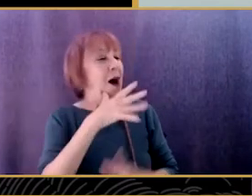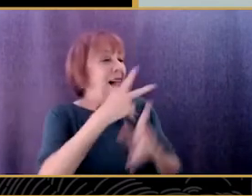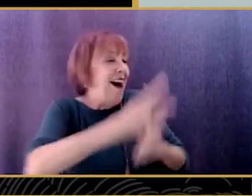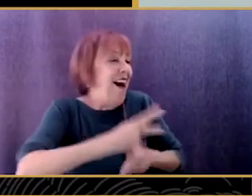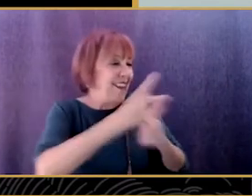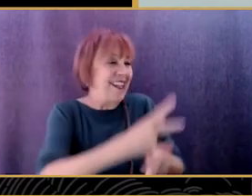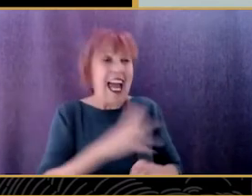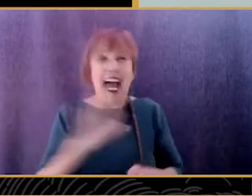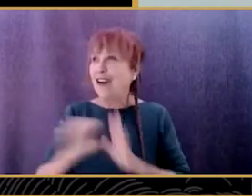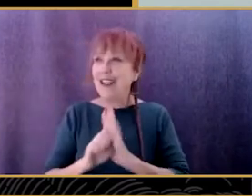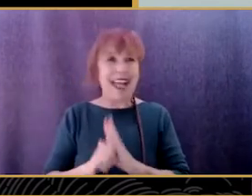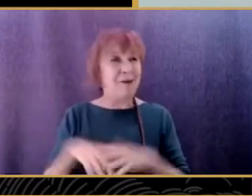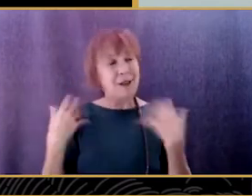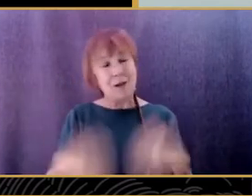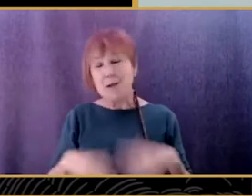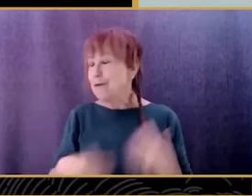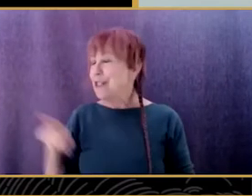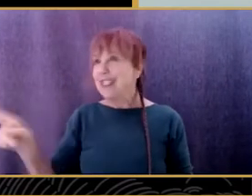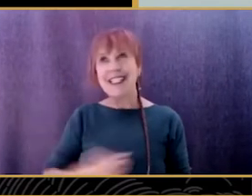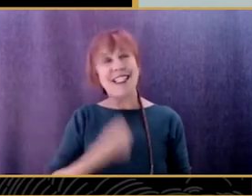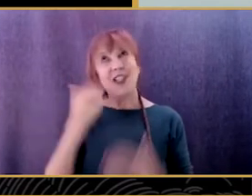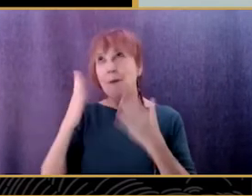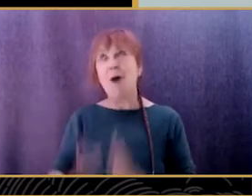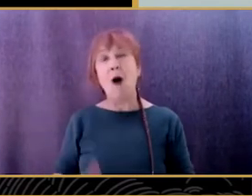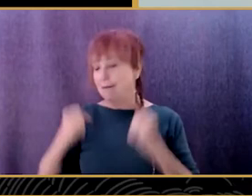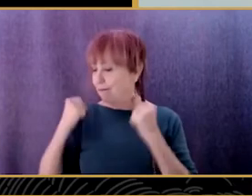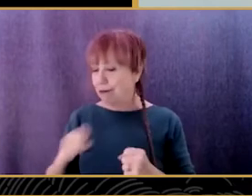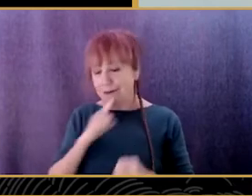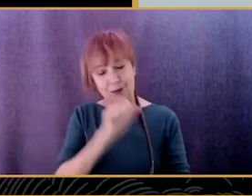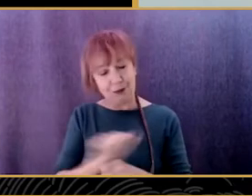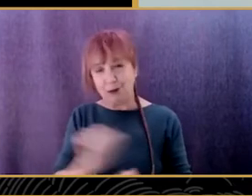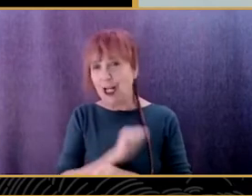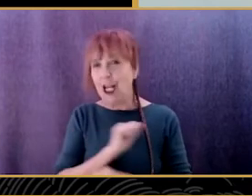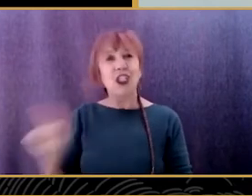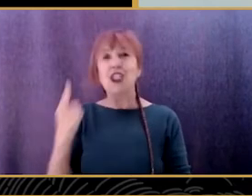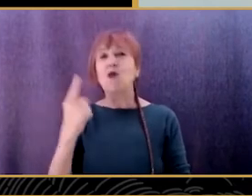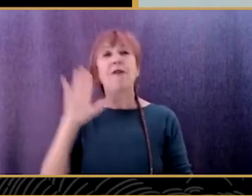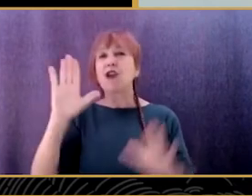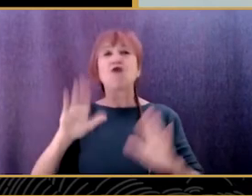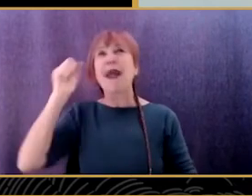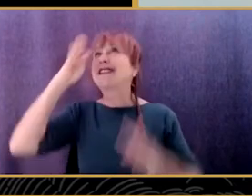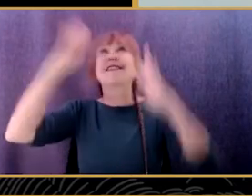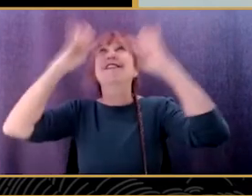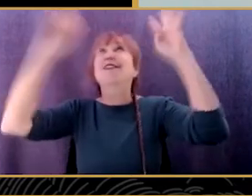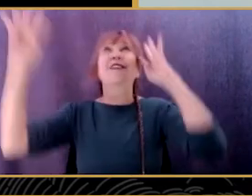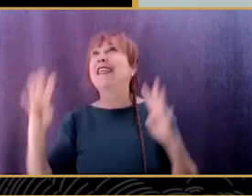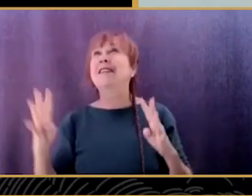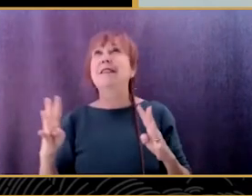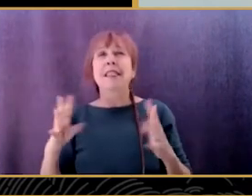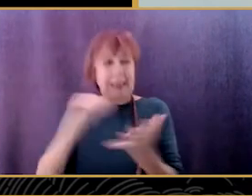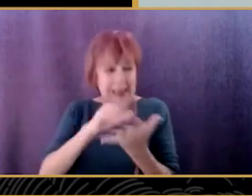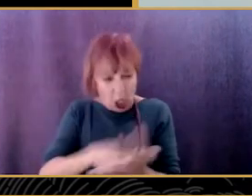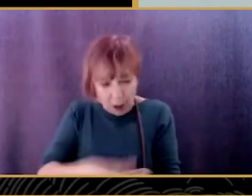and also by her example God damn she is a poet Patricia Smith is one of our greatest innovators One of our